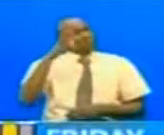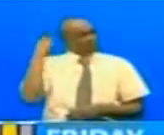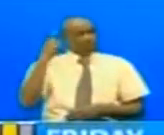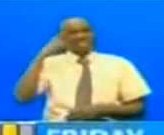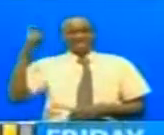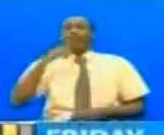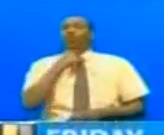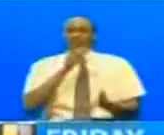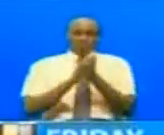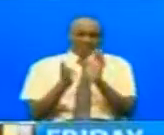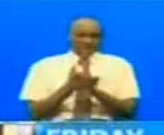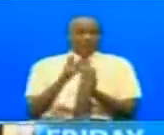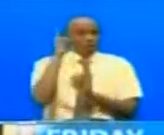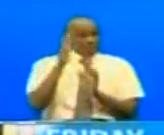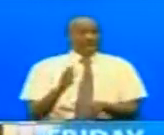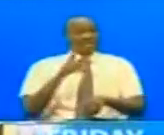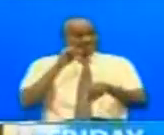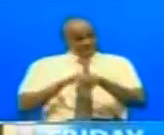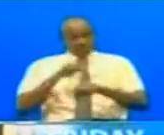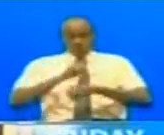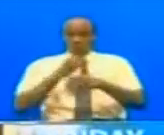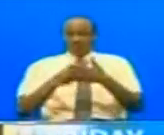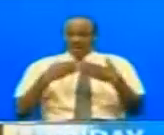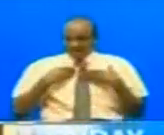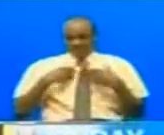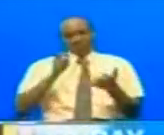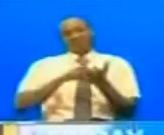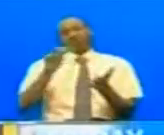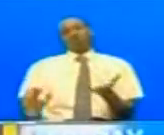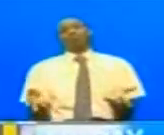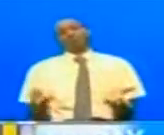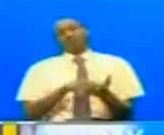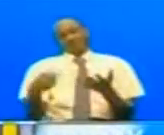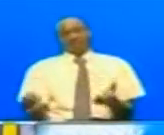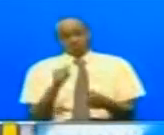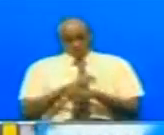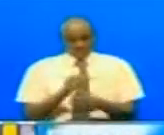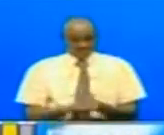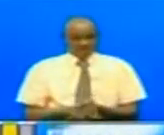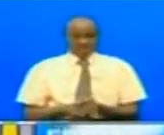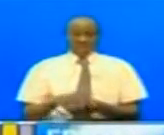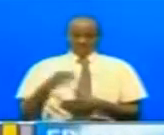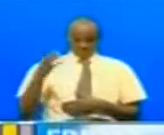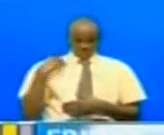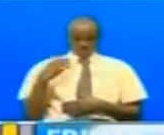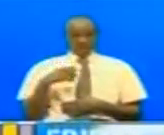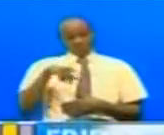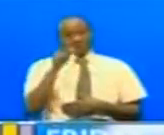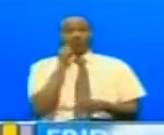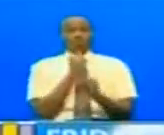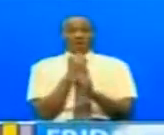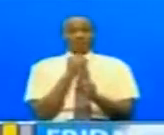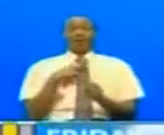says, died after quitting school due to lack of school fees. Brother Fadangu alikuwa mortuary and cemetery superintendent. Yeye alikuwa